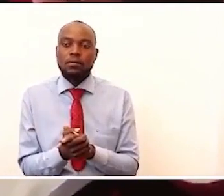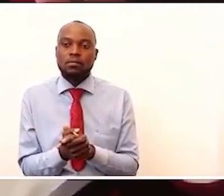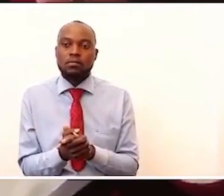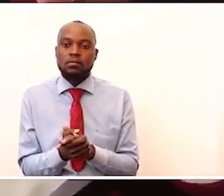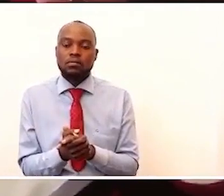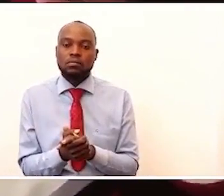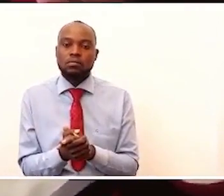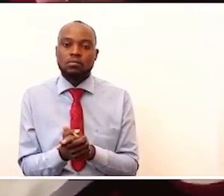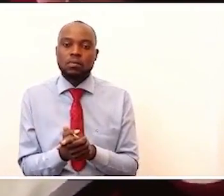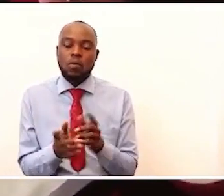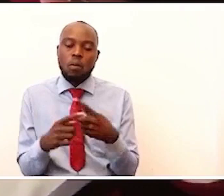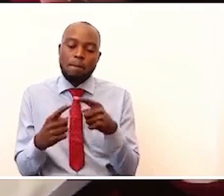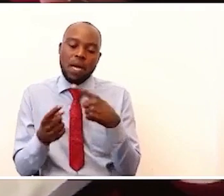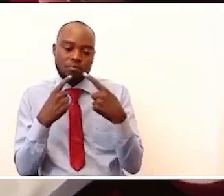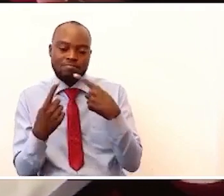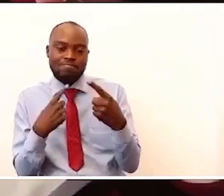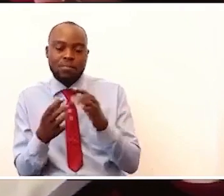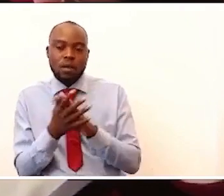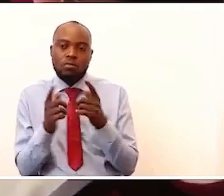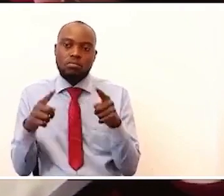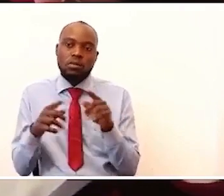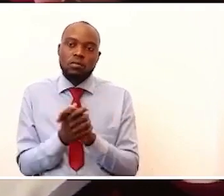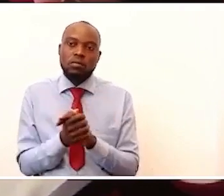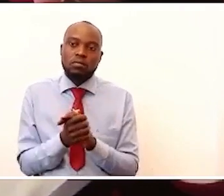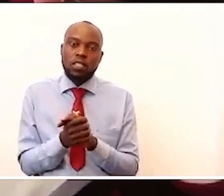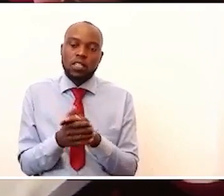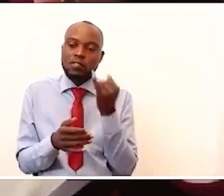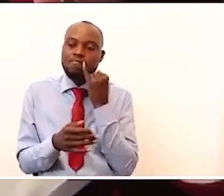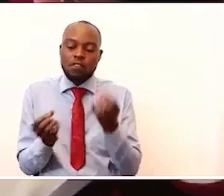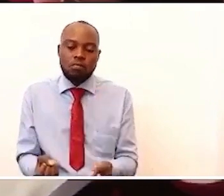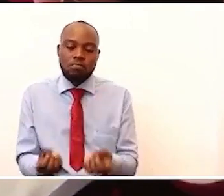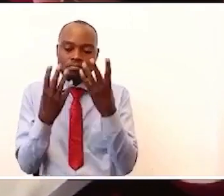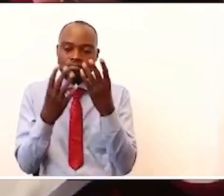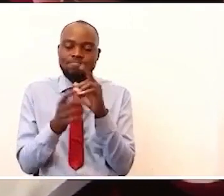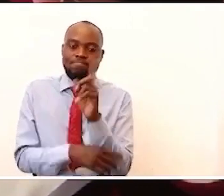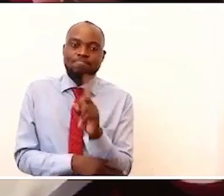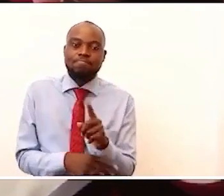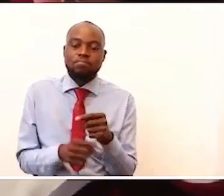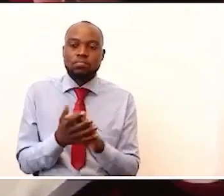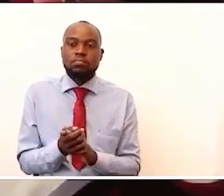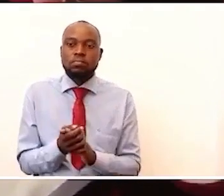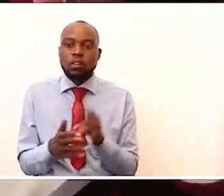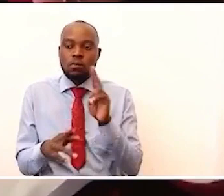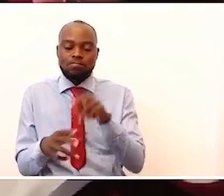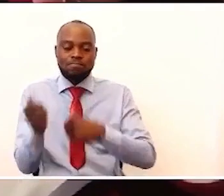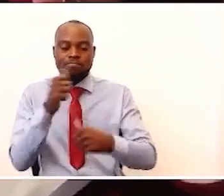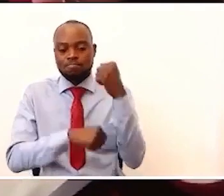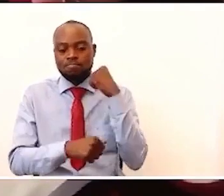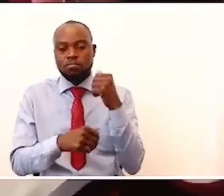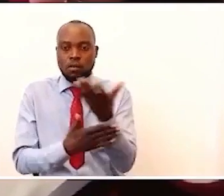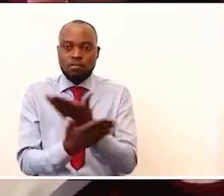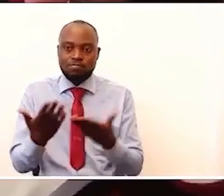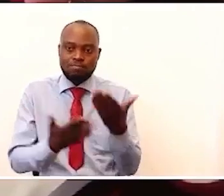implementation of the agreement. And Dr. Patrick, like you rightly said, that if we're not producing, then we're going to be back here in 2 or 3 years